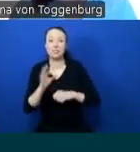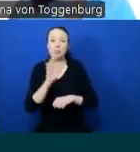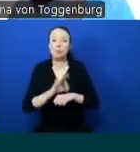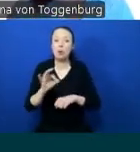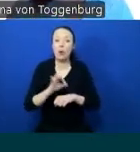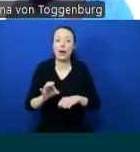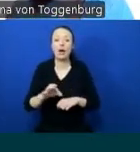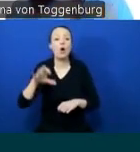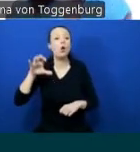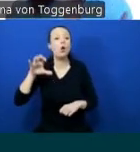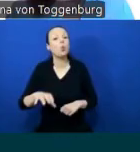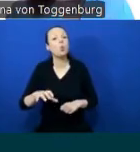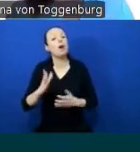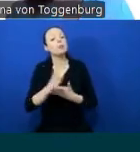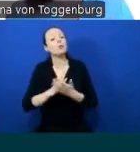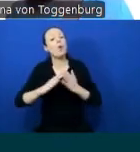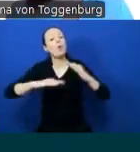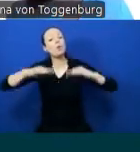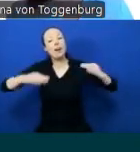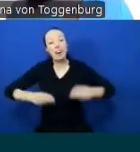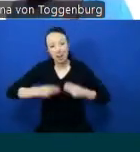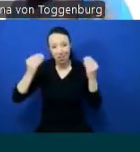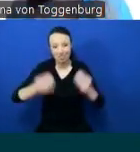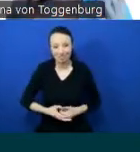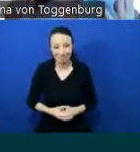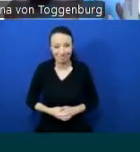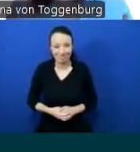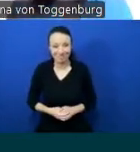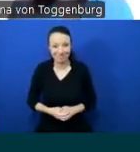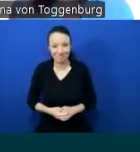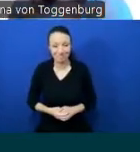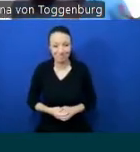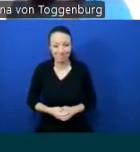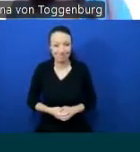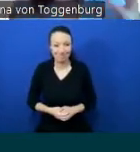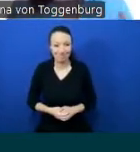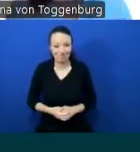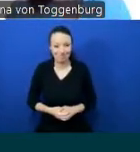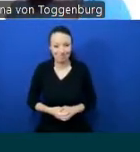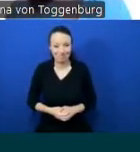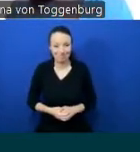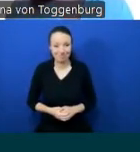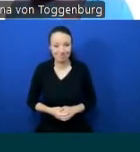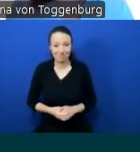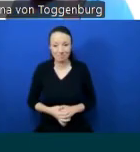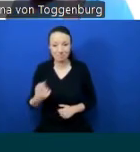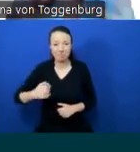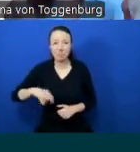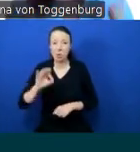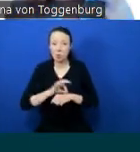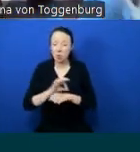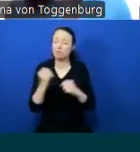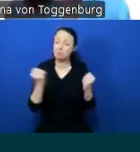of sustainable development, as well as decision-making processes. We support